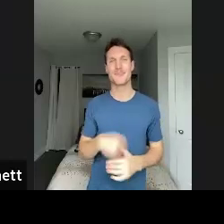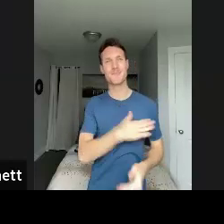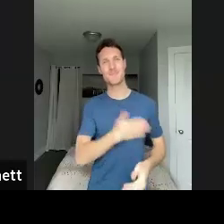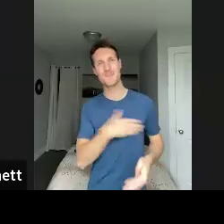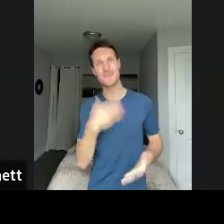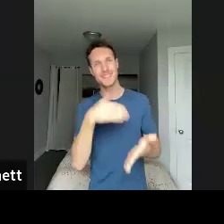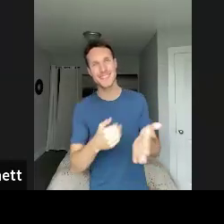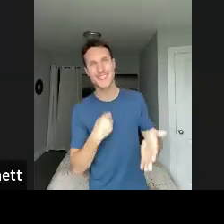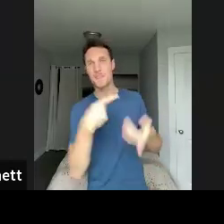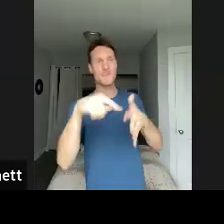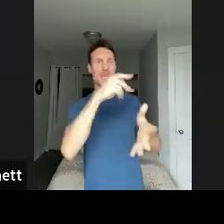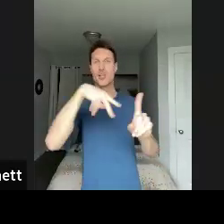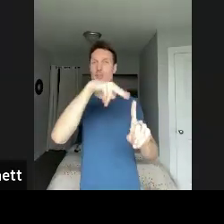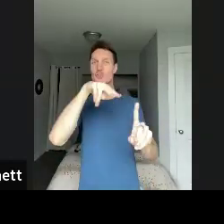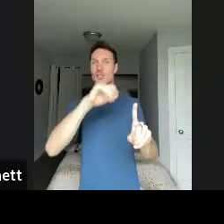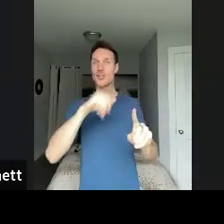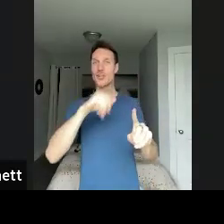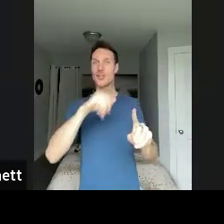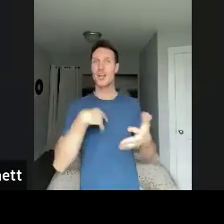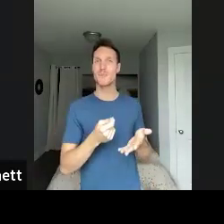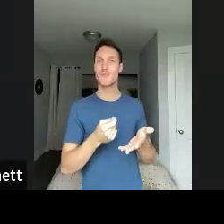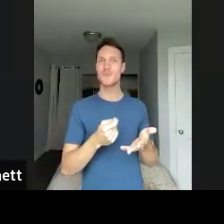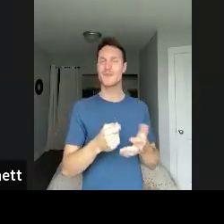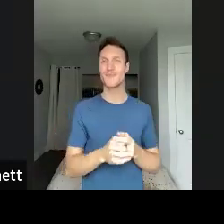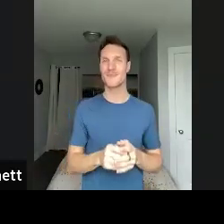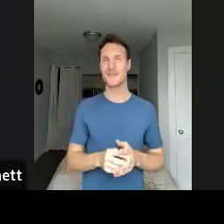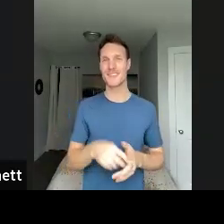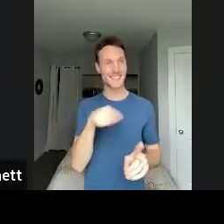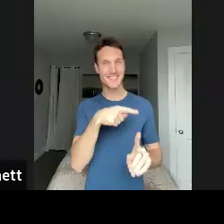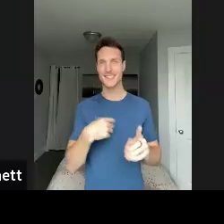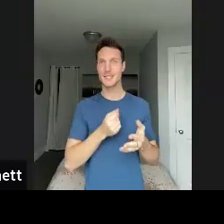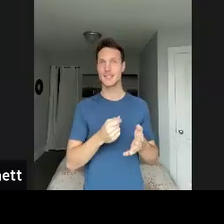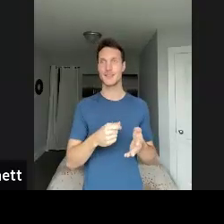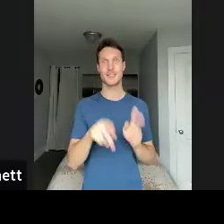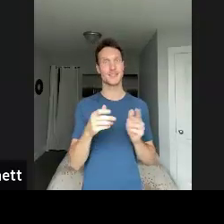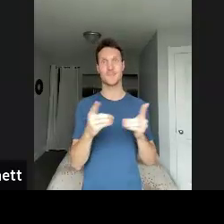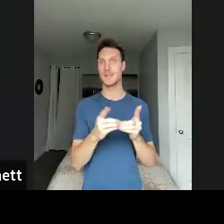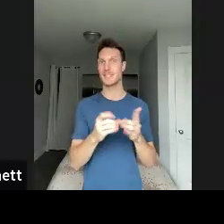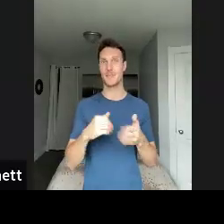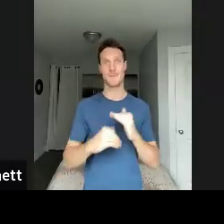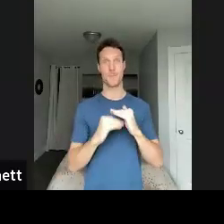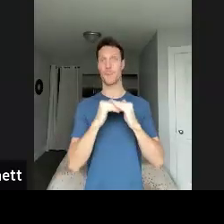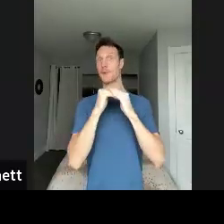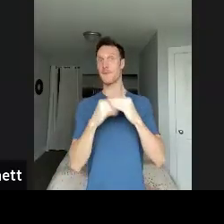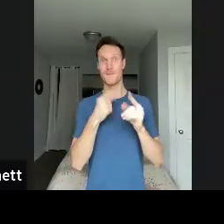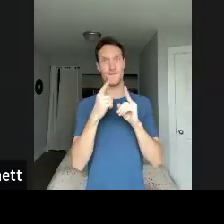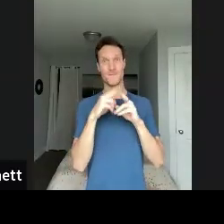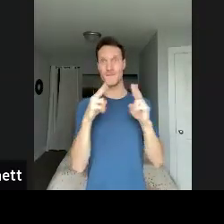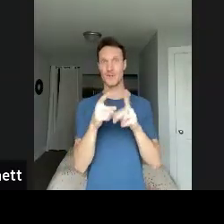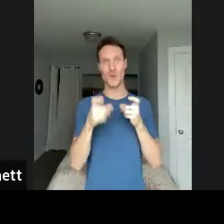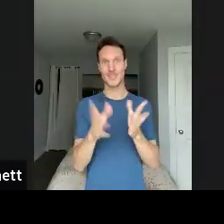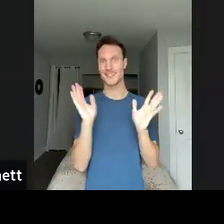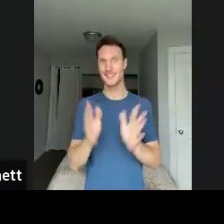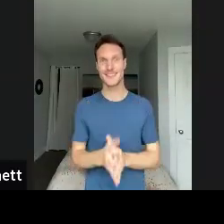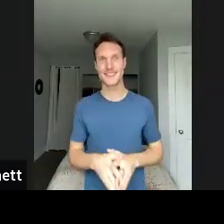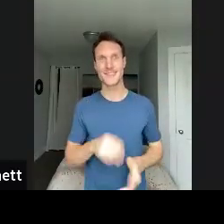lookout and register early. These sessions have been filling up very quickly. So we want to make sure you